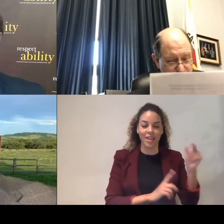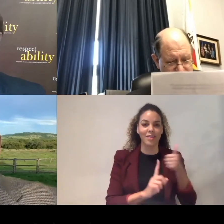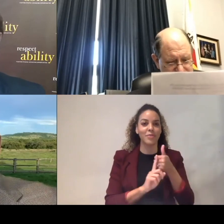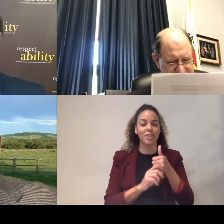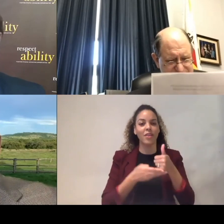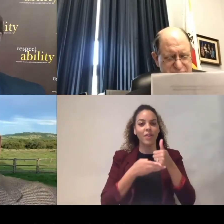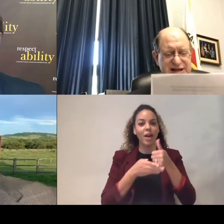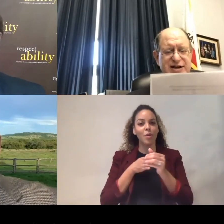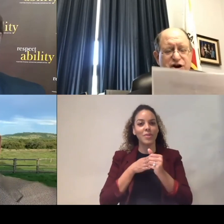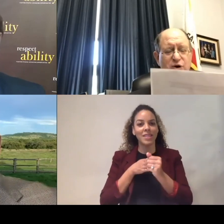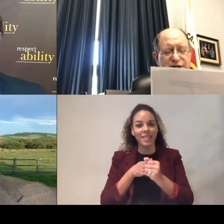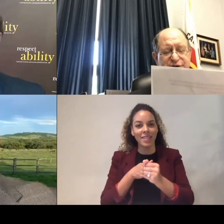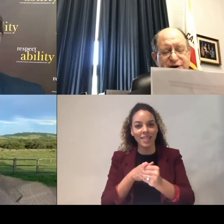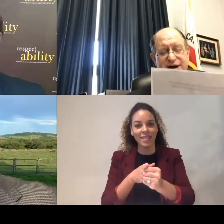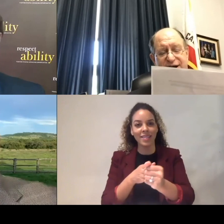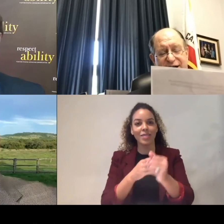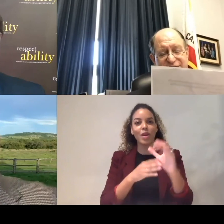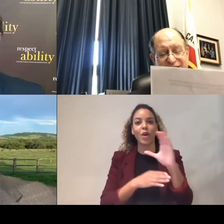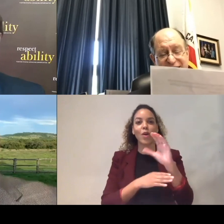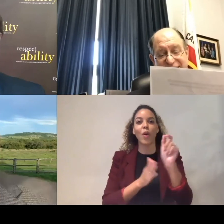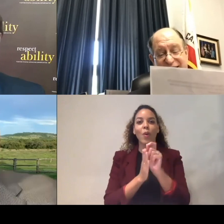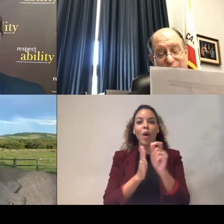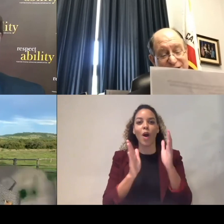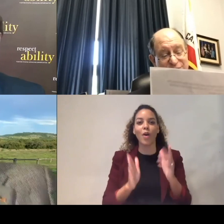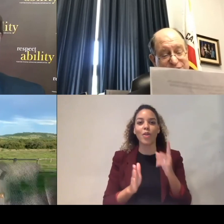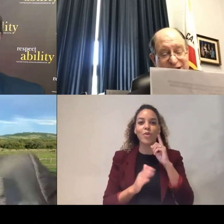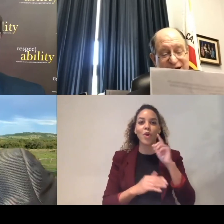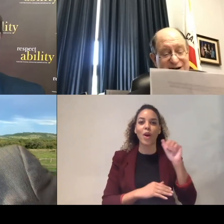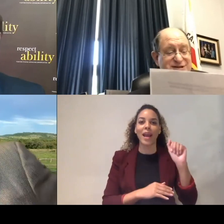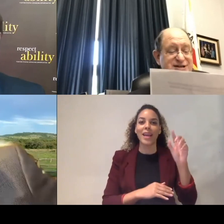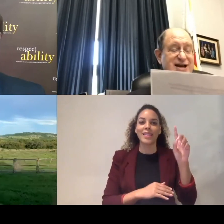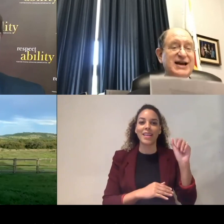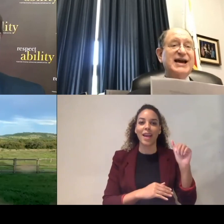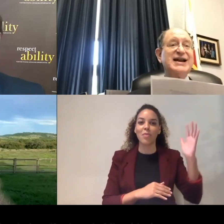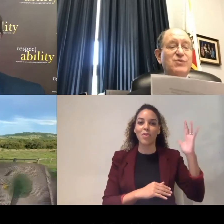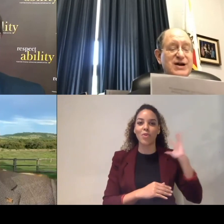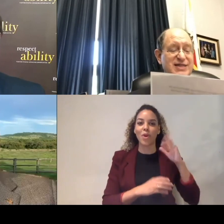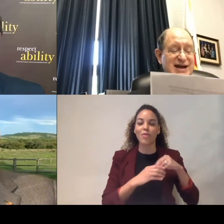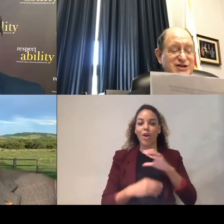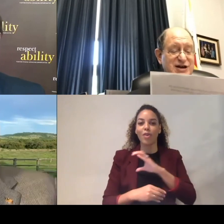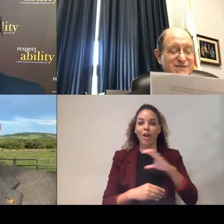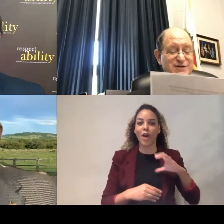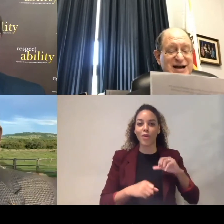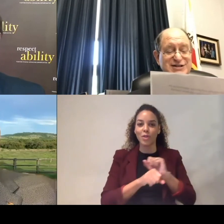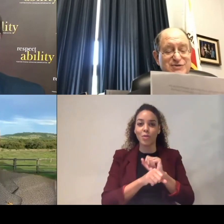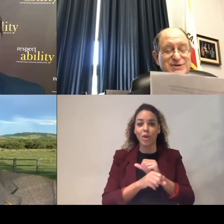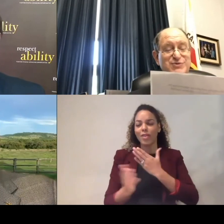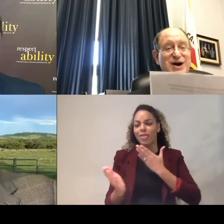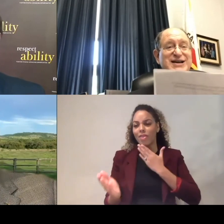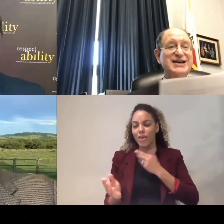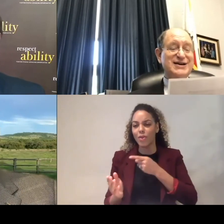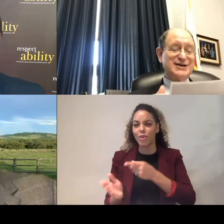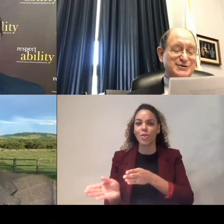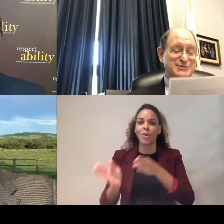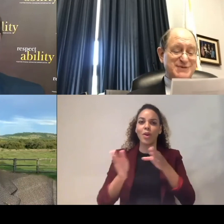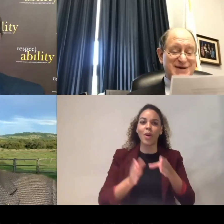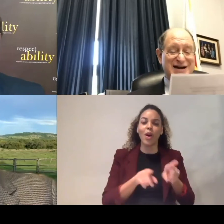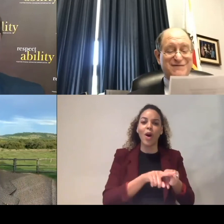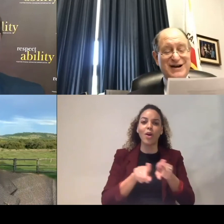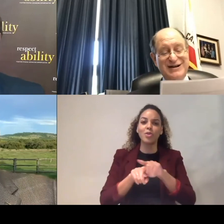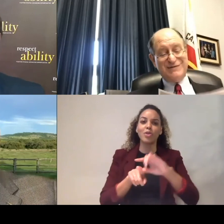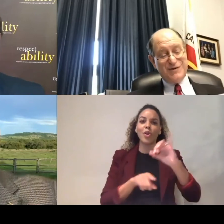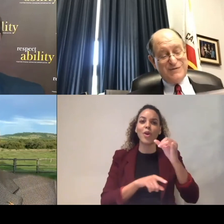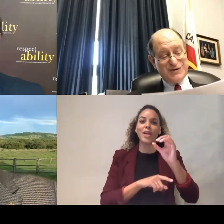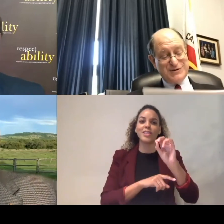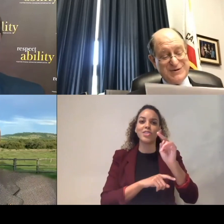who was a lead co-author of the ADA when he was in Congress. And I want to thank Jennifer Laszlo Mizrahi, who's been my